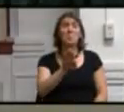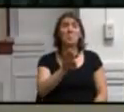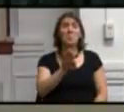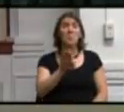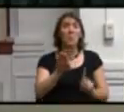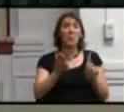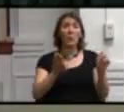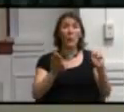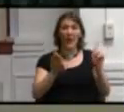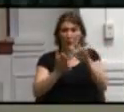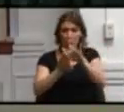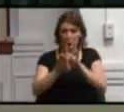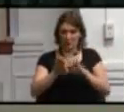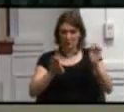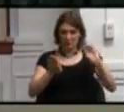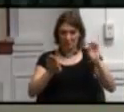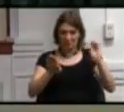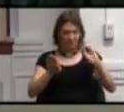Where'd it go?